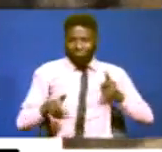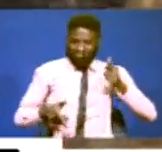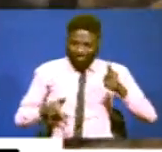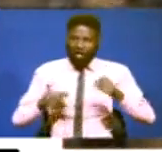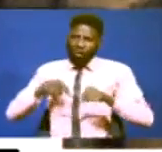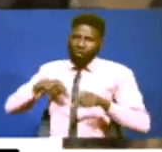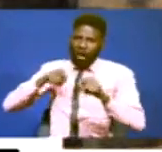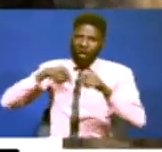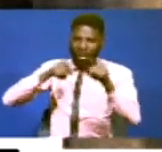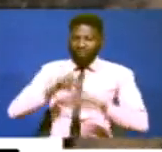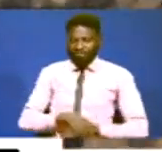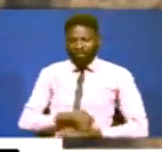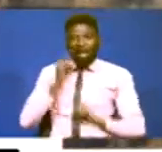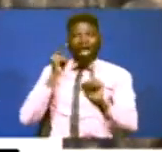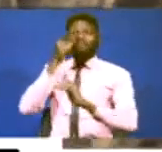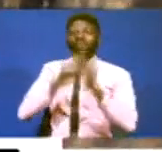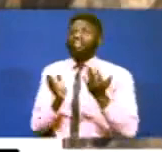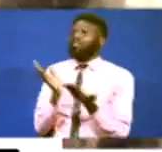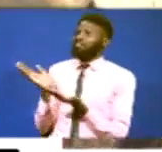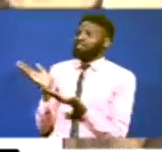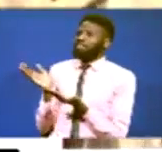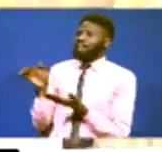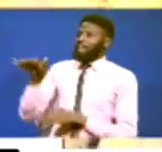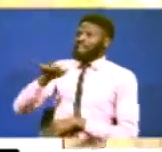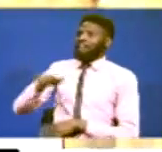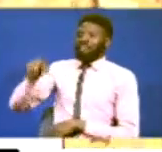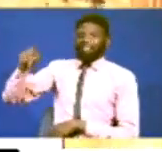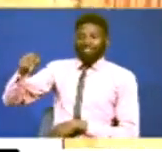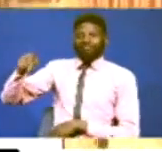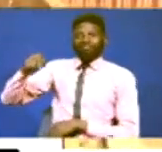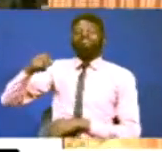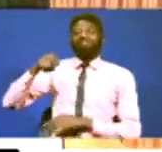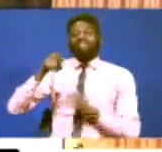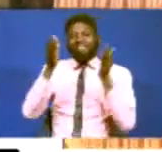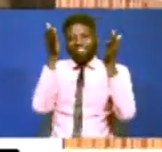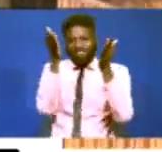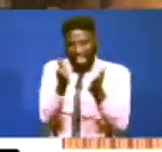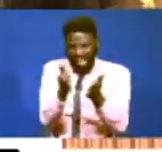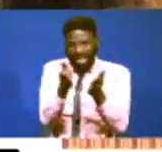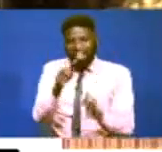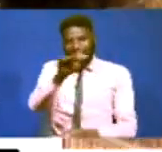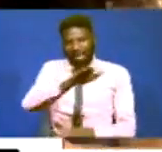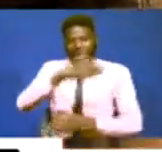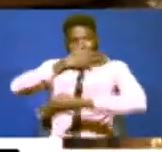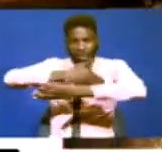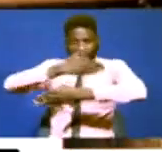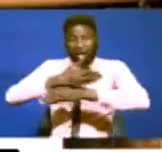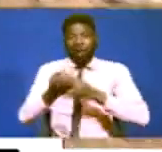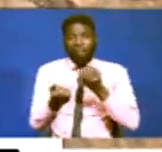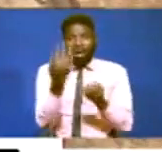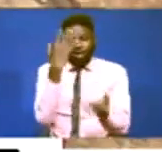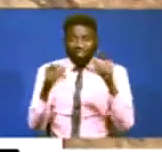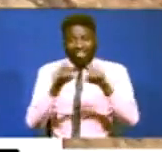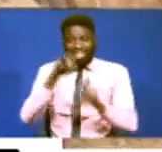His journey leading to this scenic Cheploch Gorge in Kerio Valley, along the border of Baringo and Elgeyo Marakwet